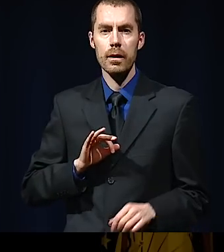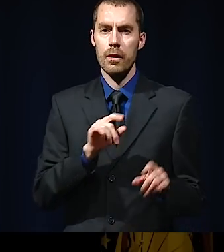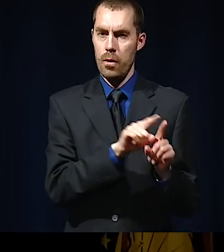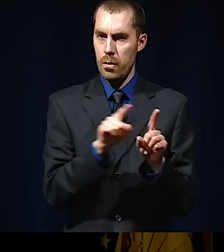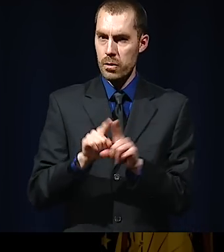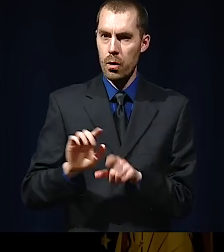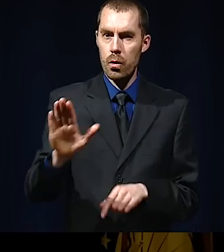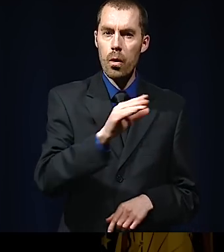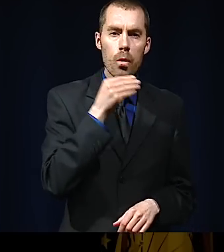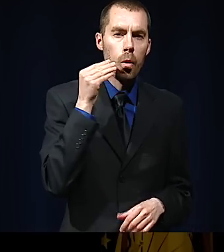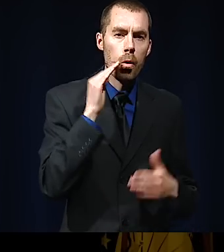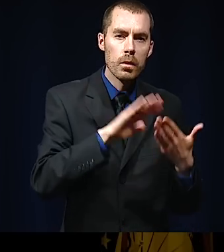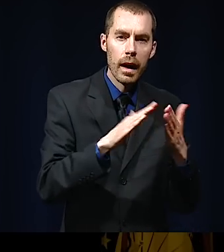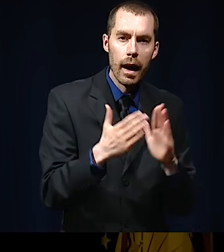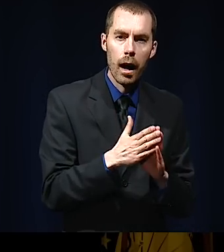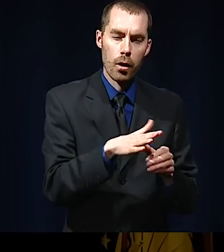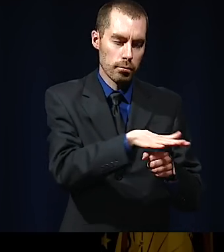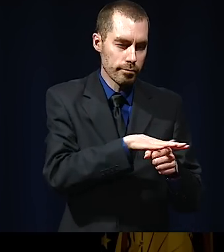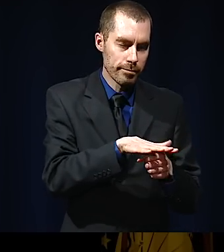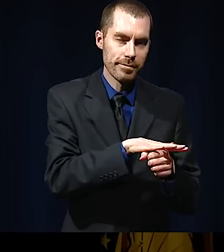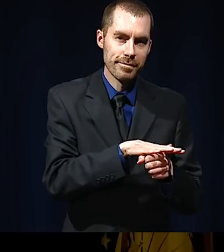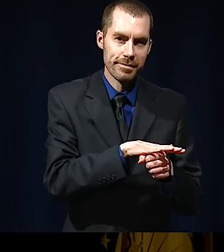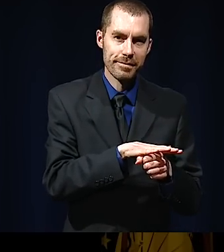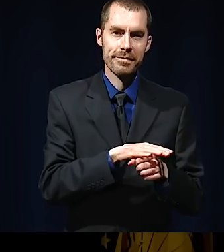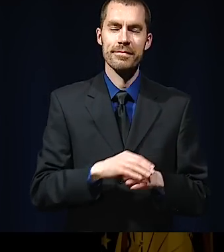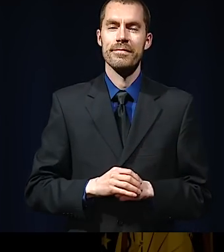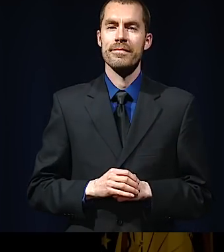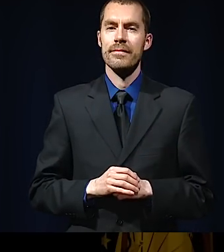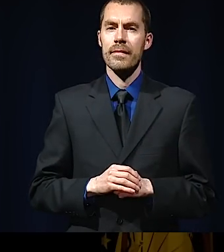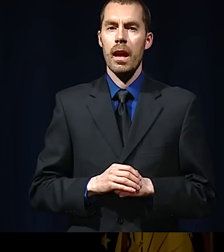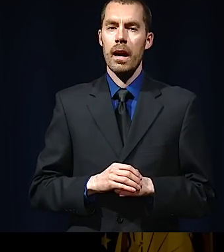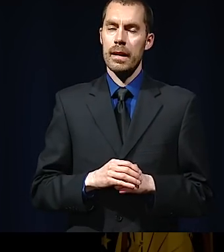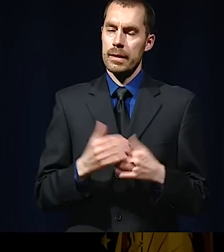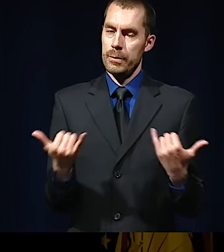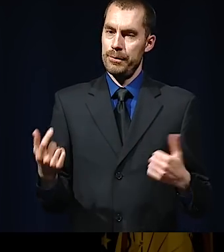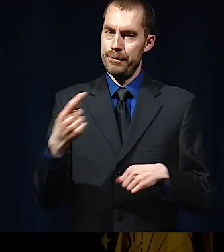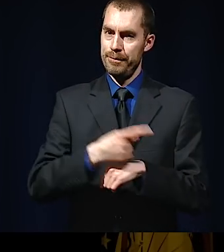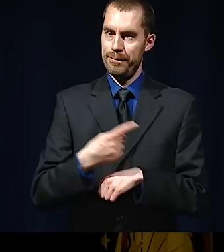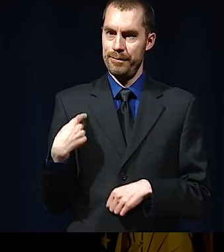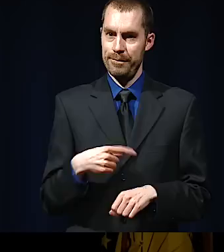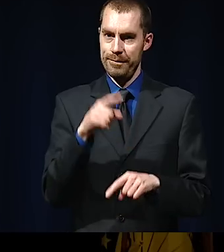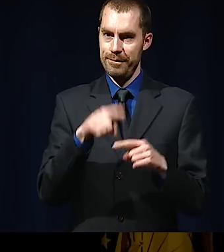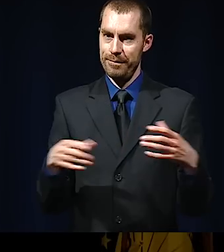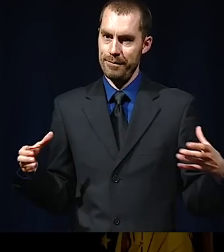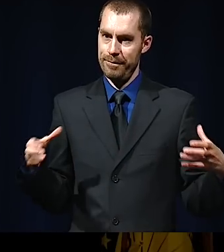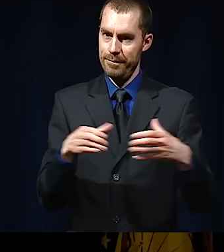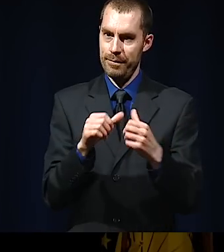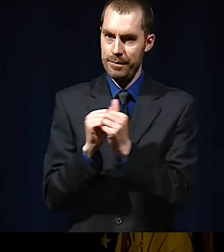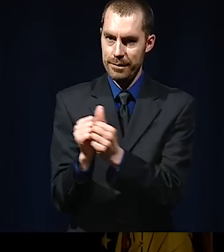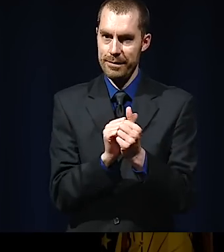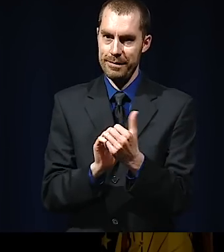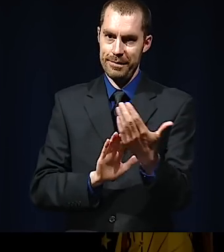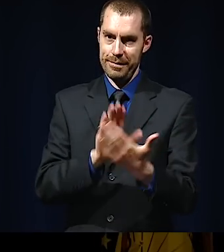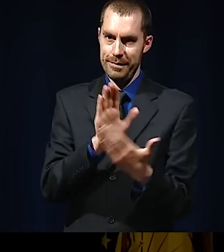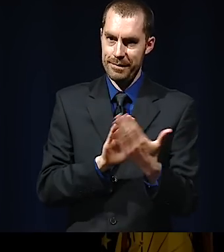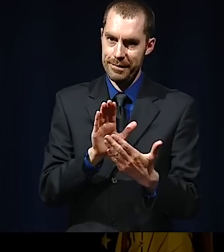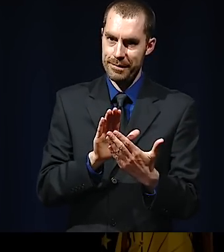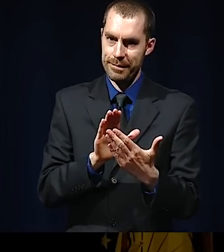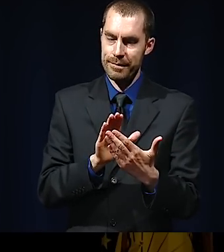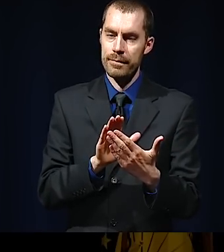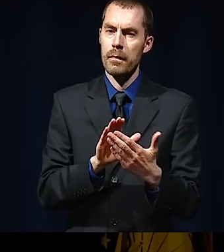community of neighbors and hometowns. We're limited in our ability to be with you in person